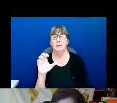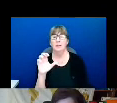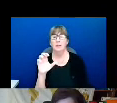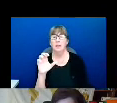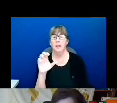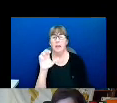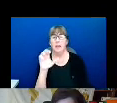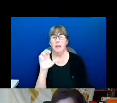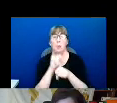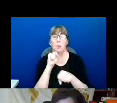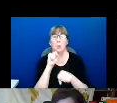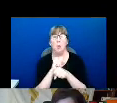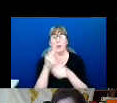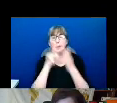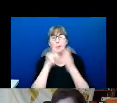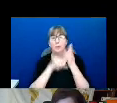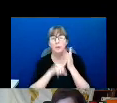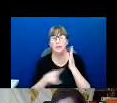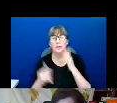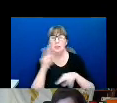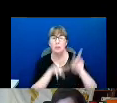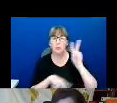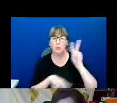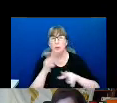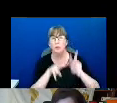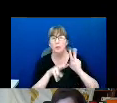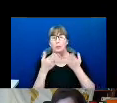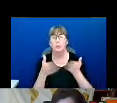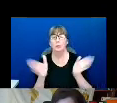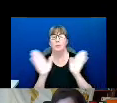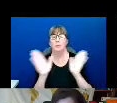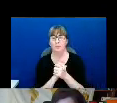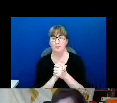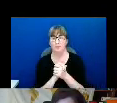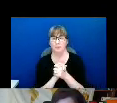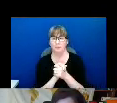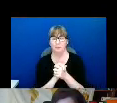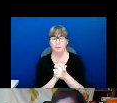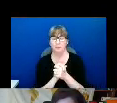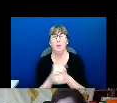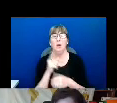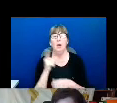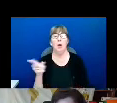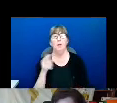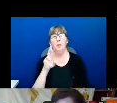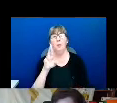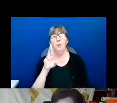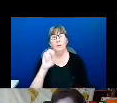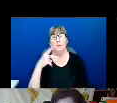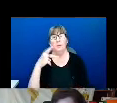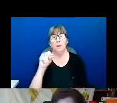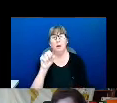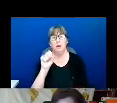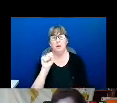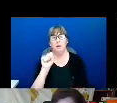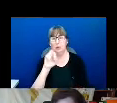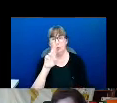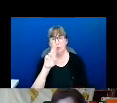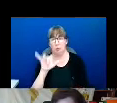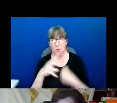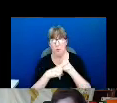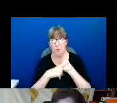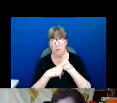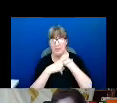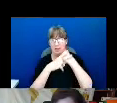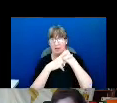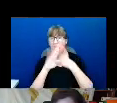or by keyword search, Work Exploration. While in the repository, you can also view resources from the several webinars we are conducting this